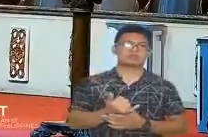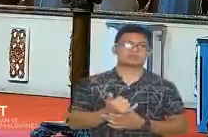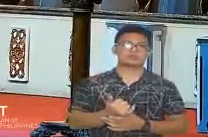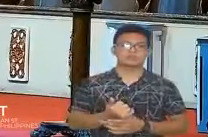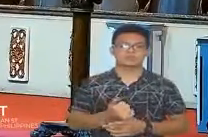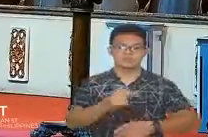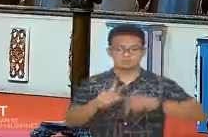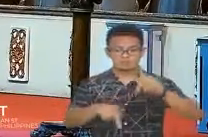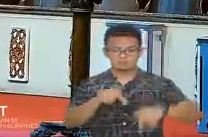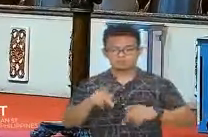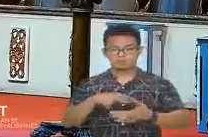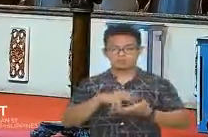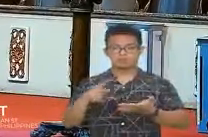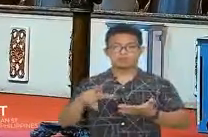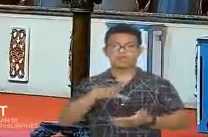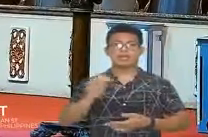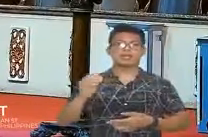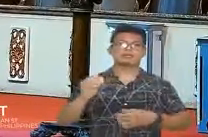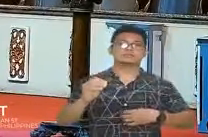Israel.